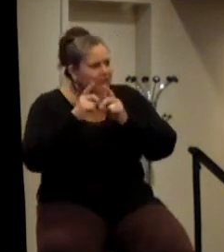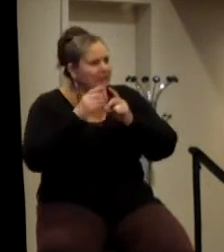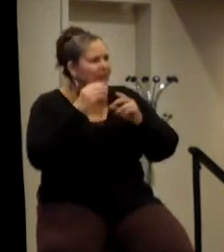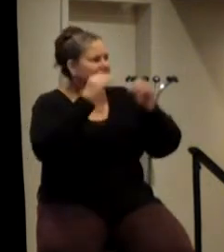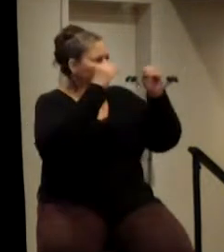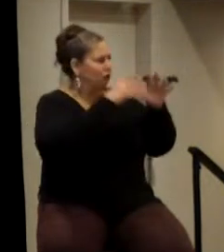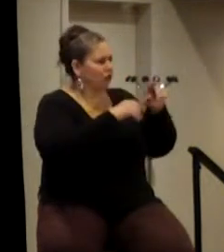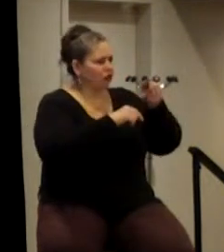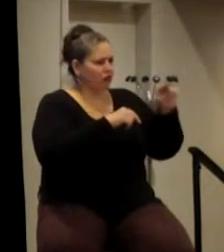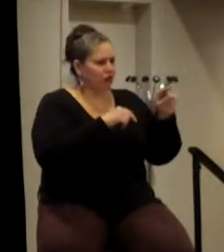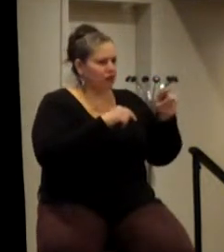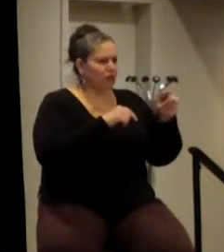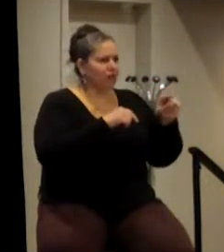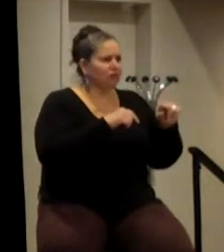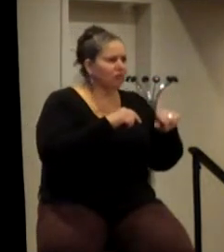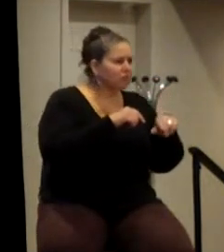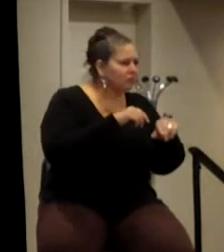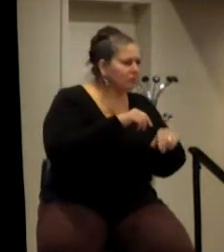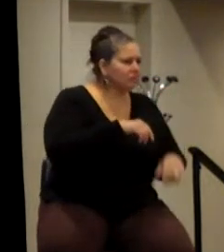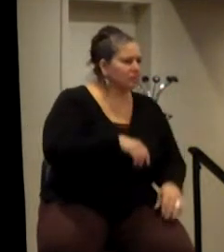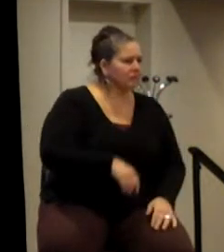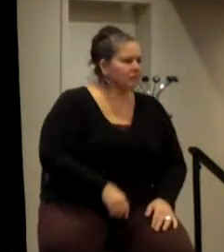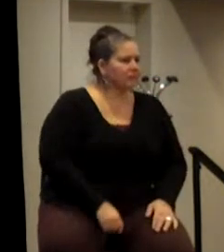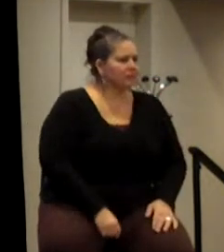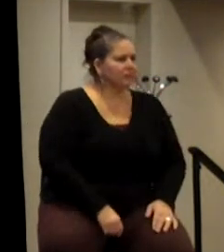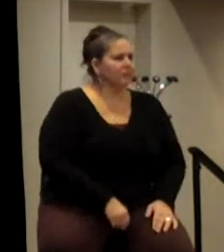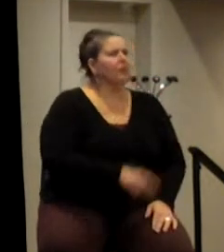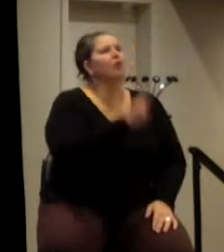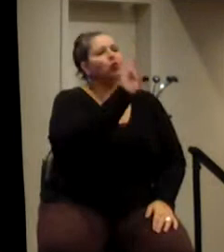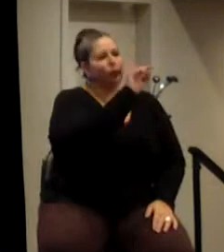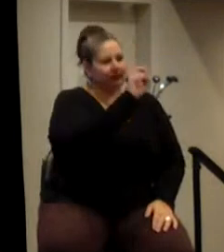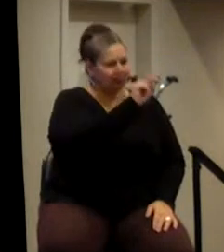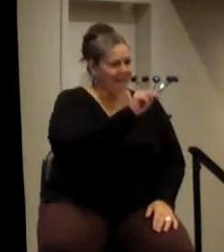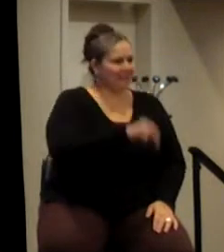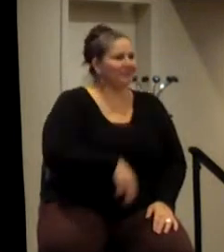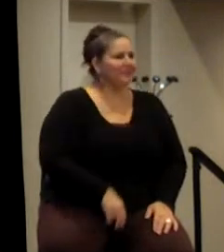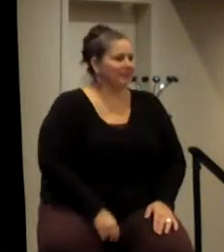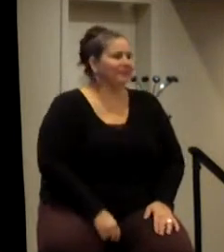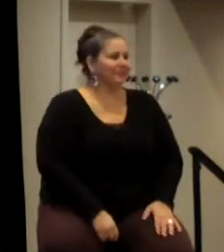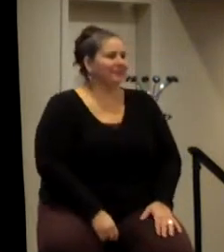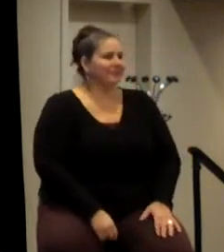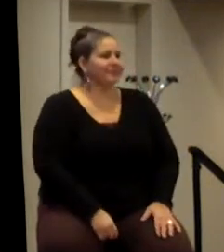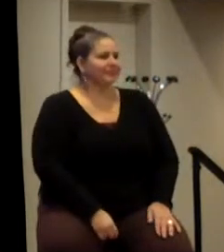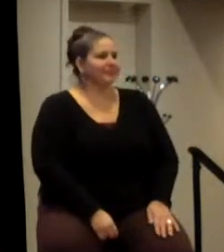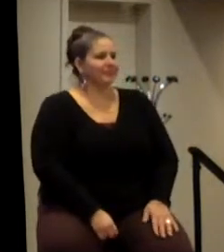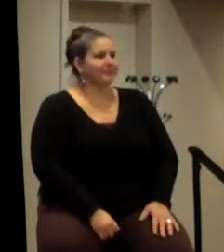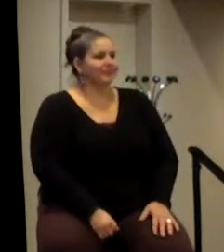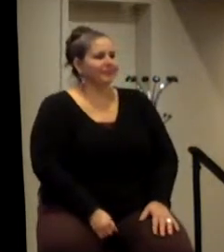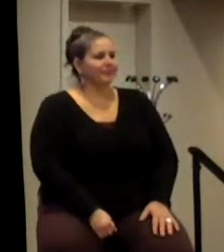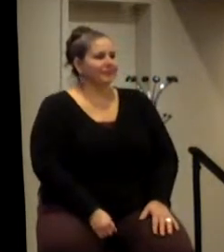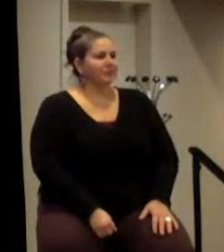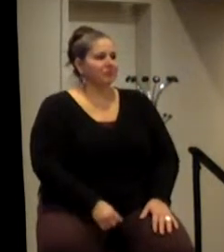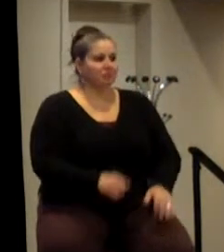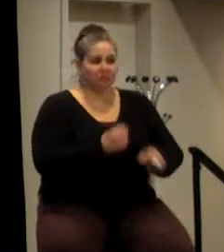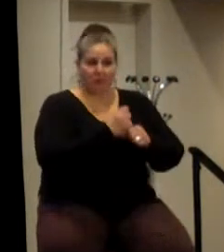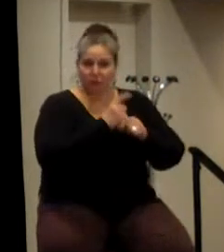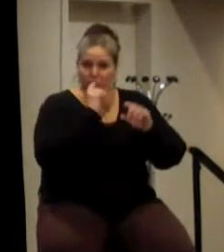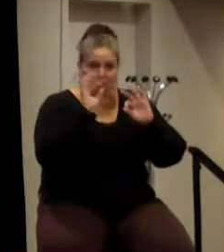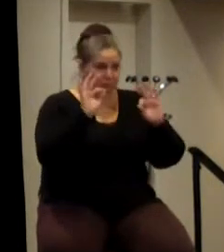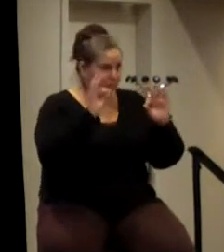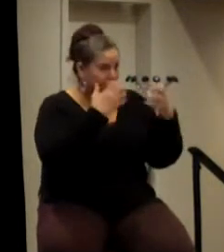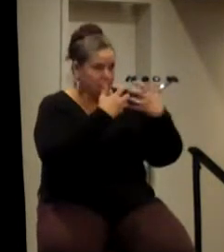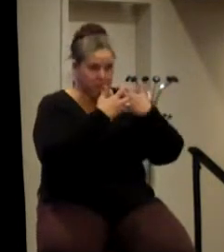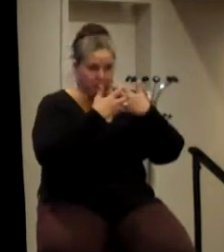are very close in many of the districts to have vaccinated all of their staff, at least with the first